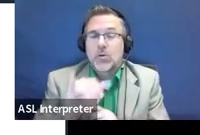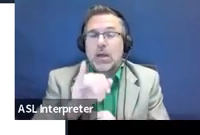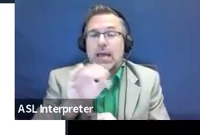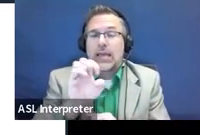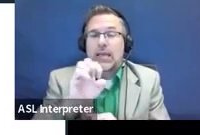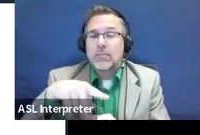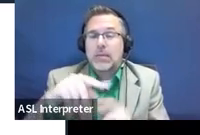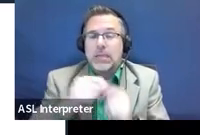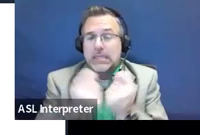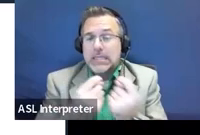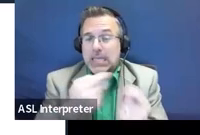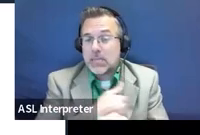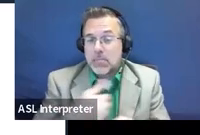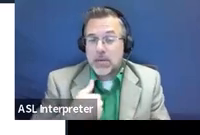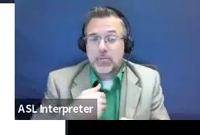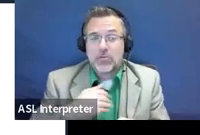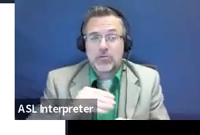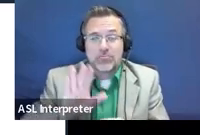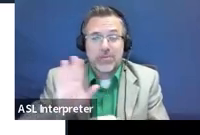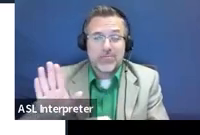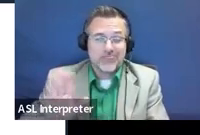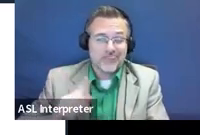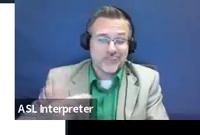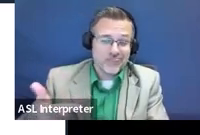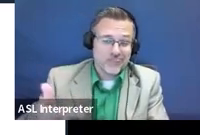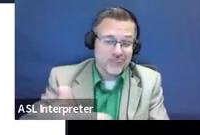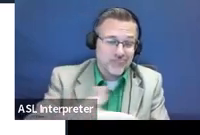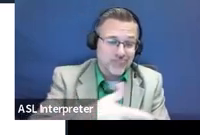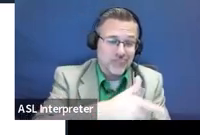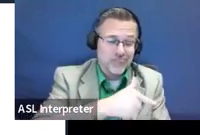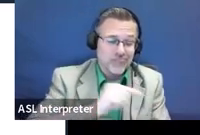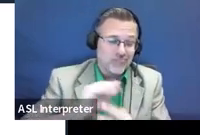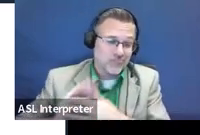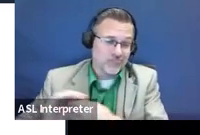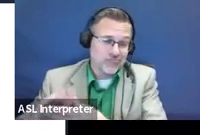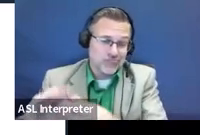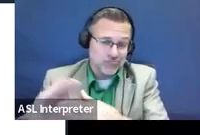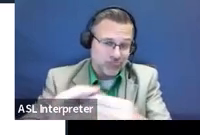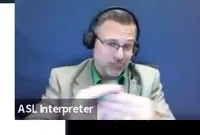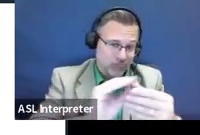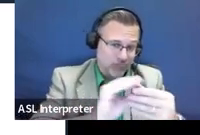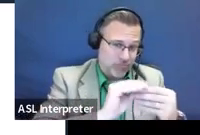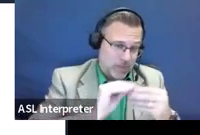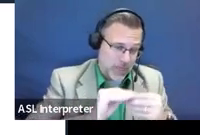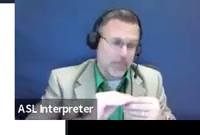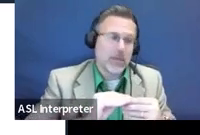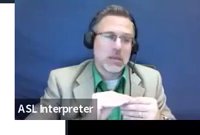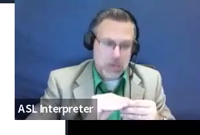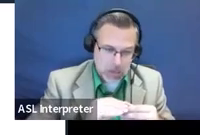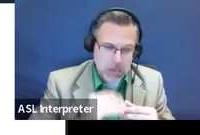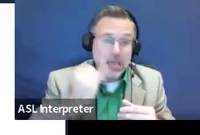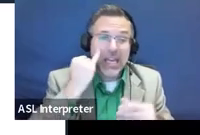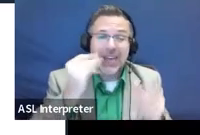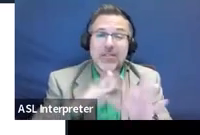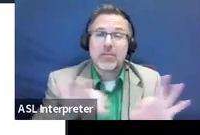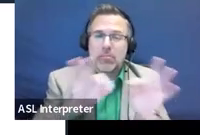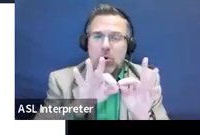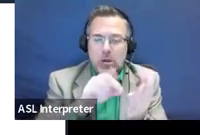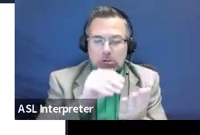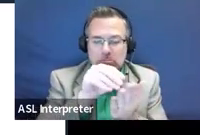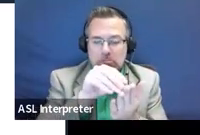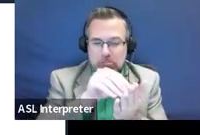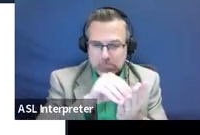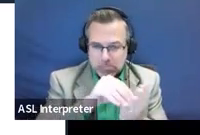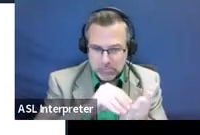team members that you feel is important and should be included, and also that supporting data that supports why